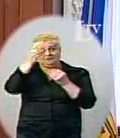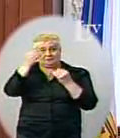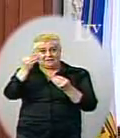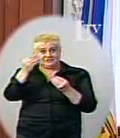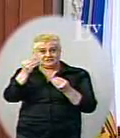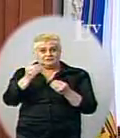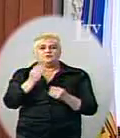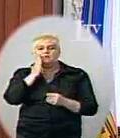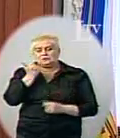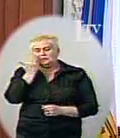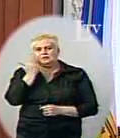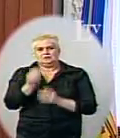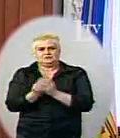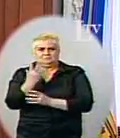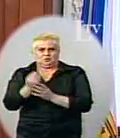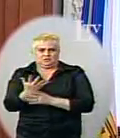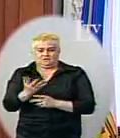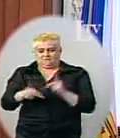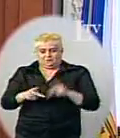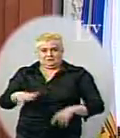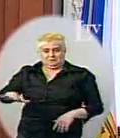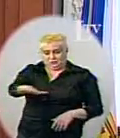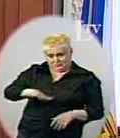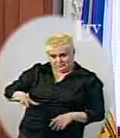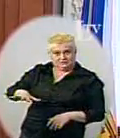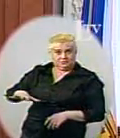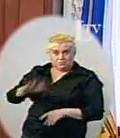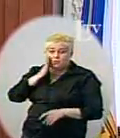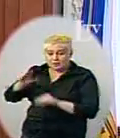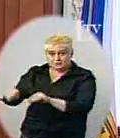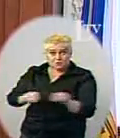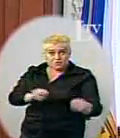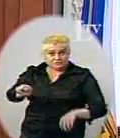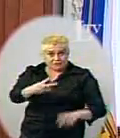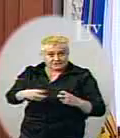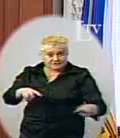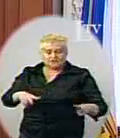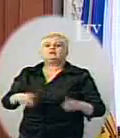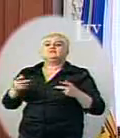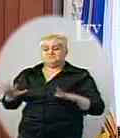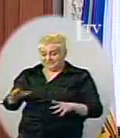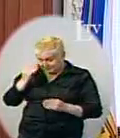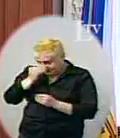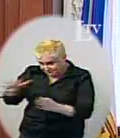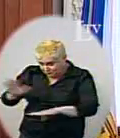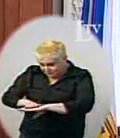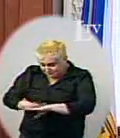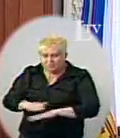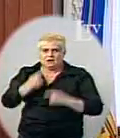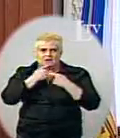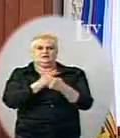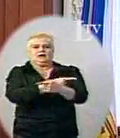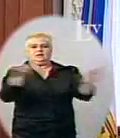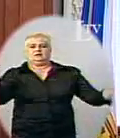in the spring to the employees affected, then to all Nova Scotians.